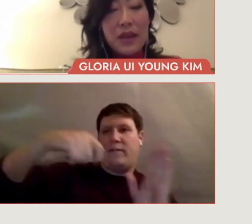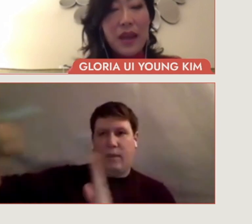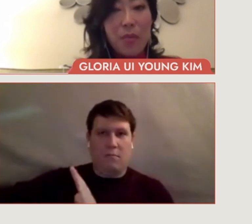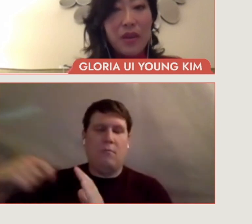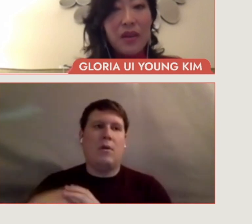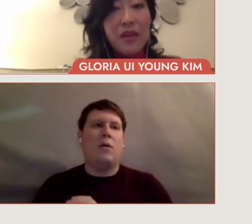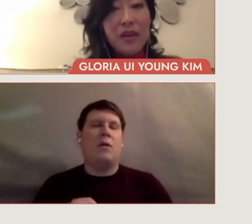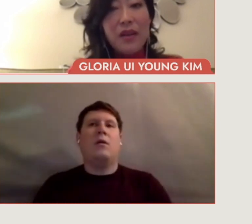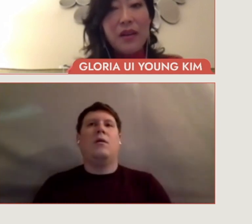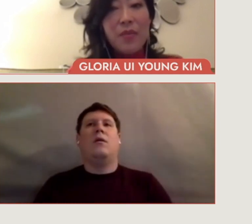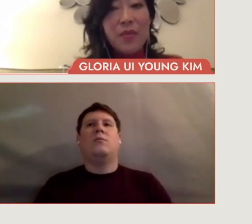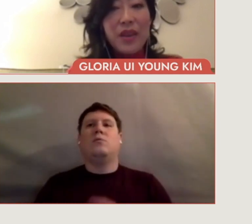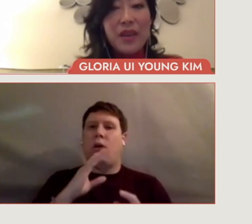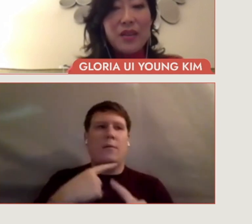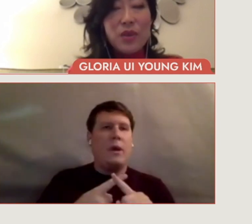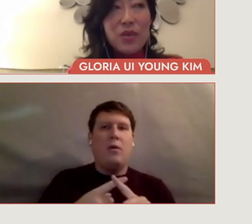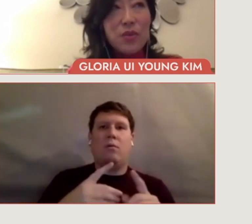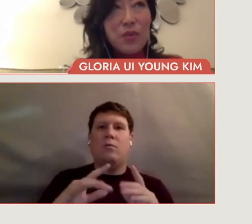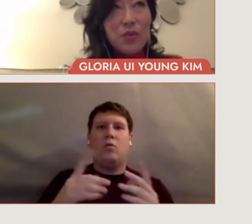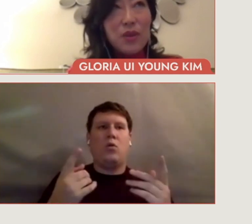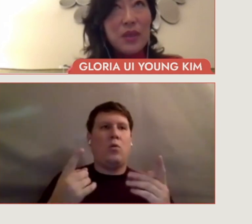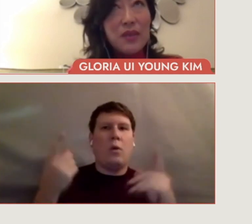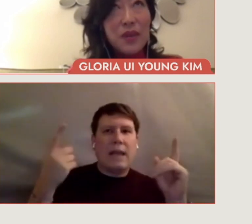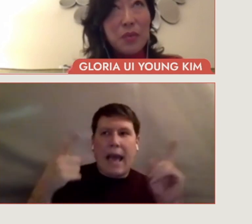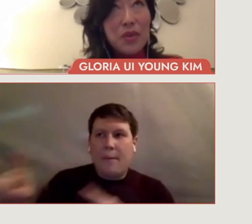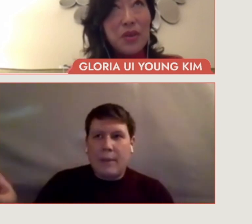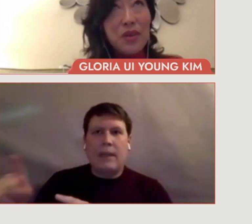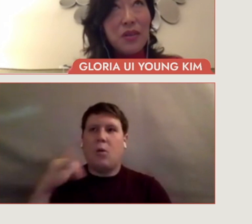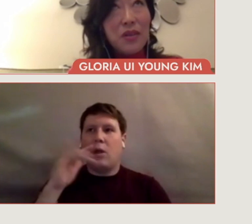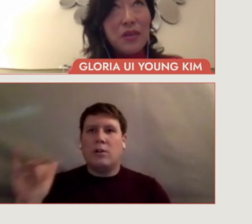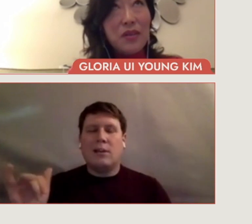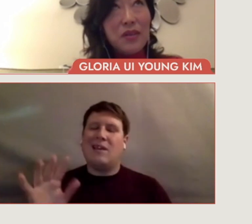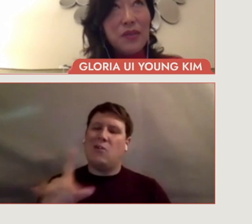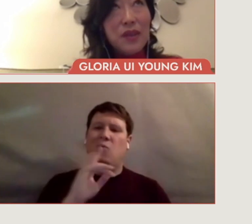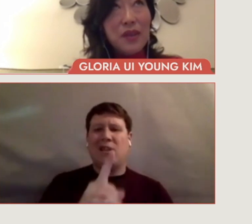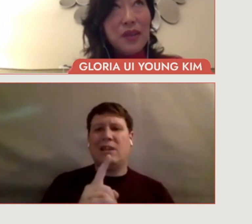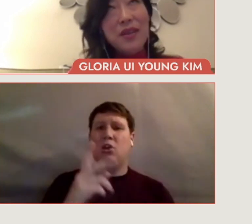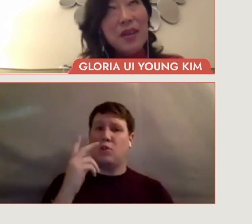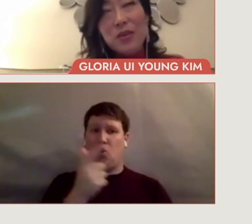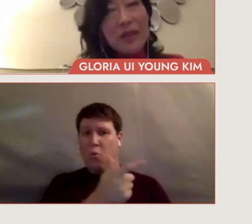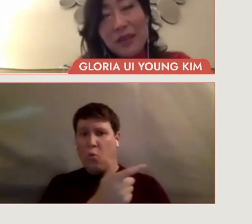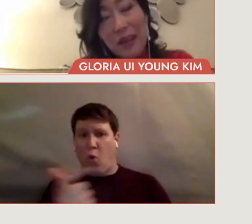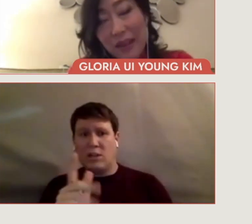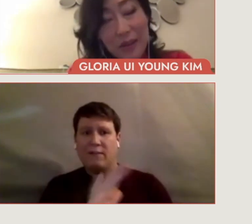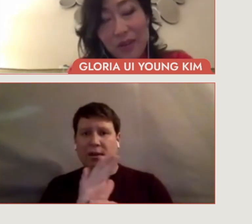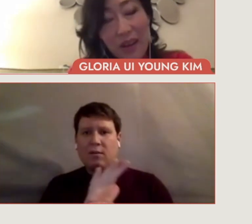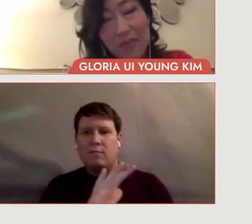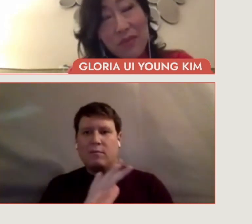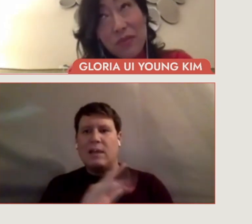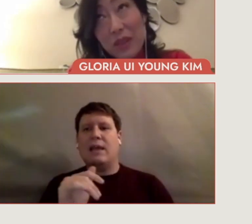what's going to happen, and when you see the film, there's not a lot of I don't like